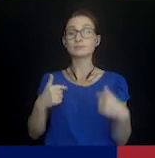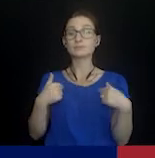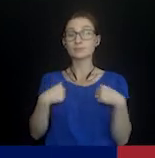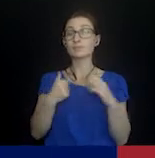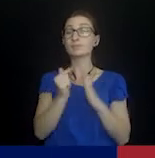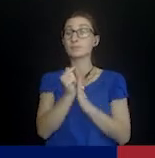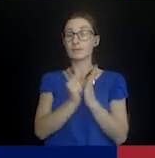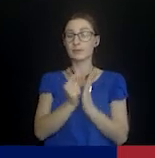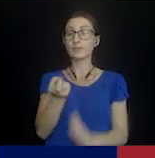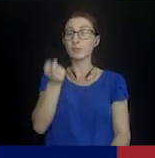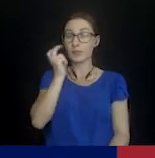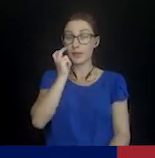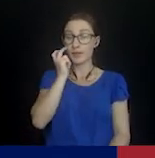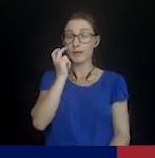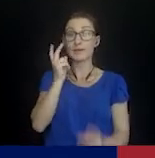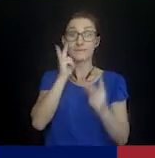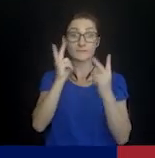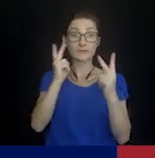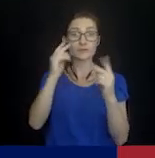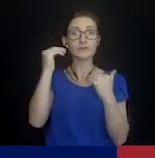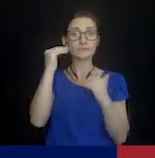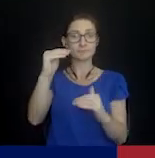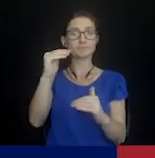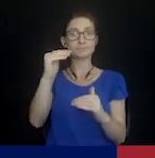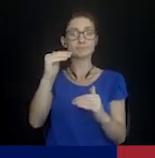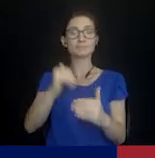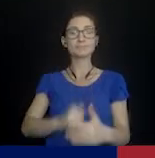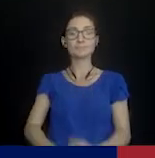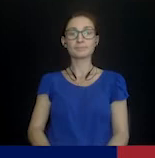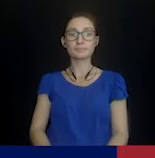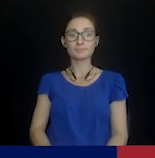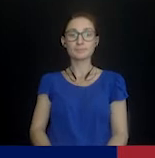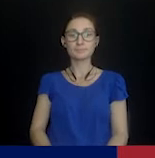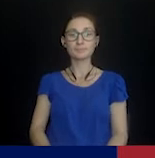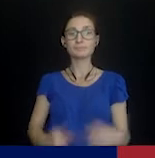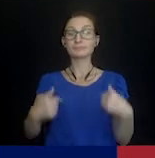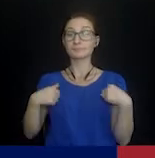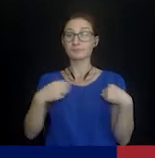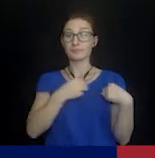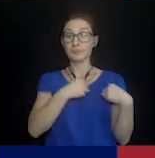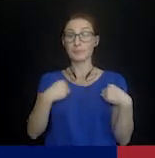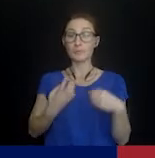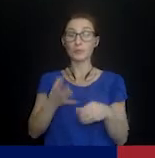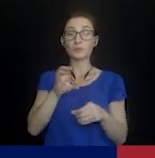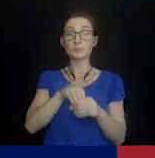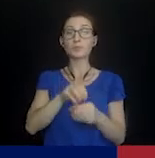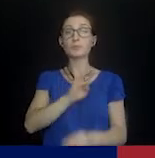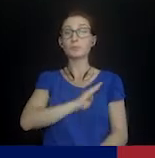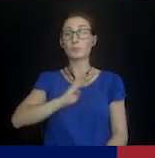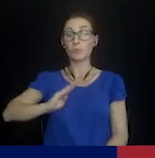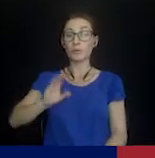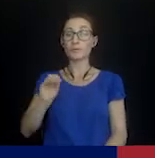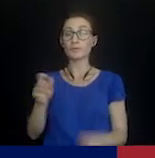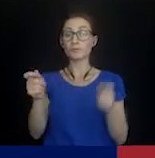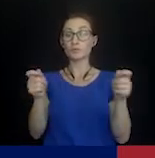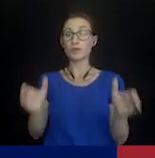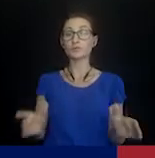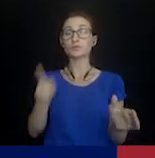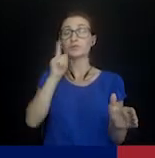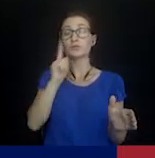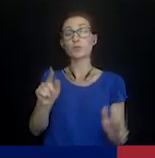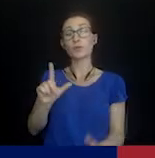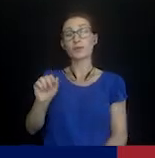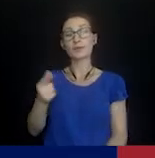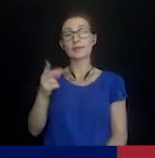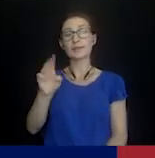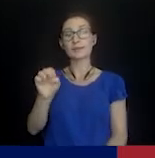I am legally blind with limited vision. I'm a member of the board of directors of the League